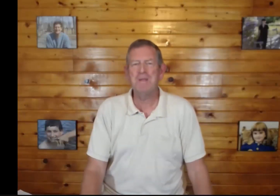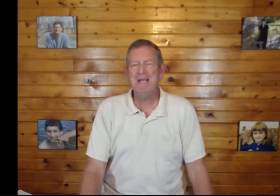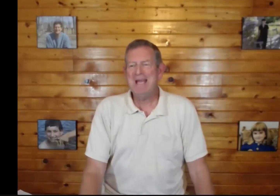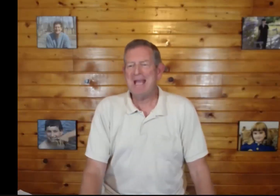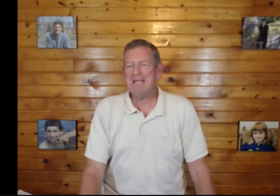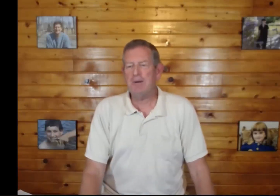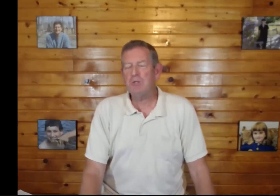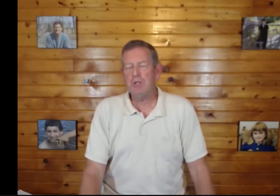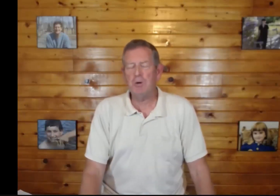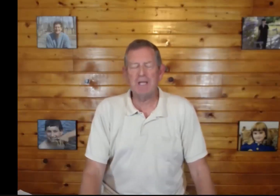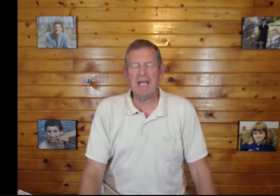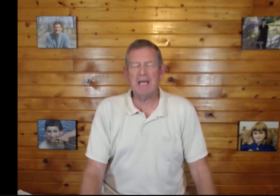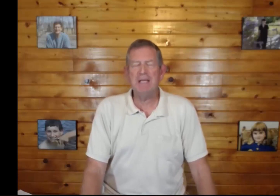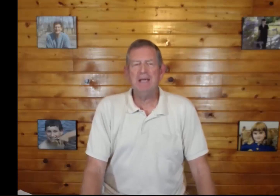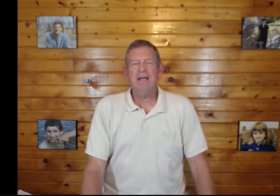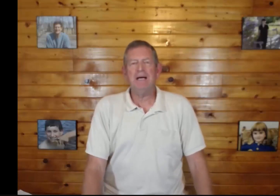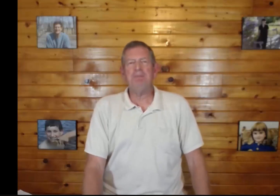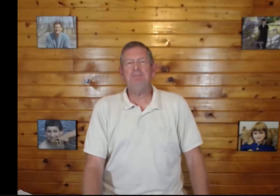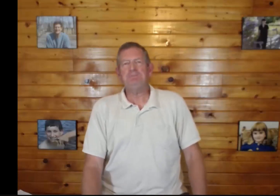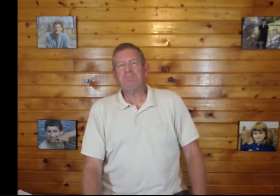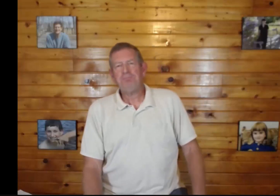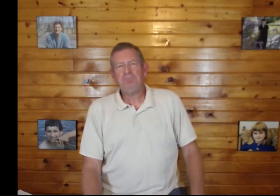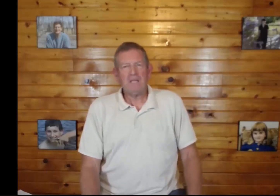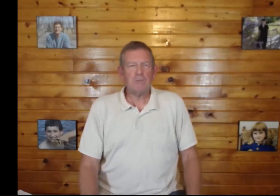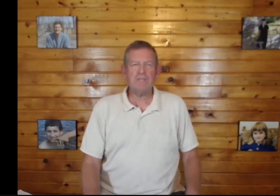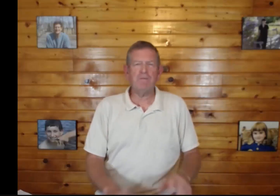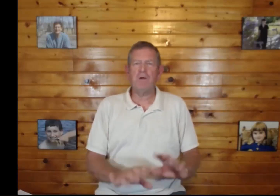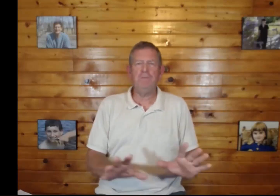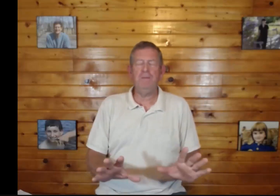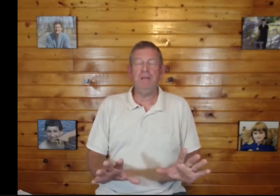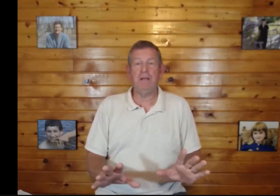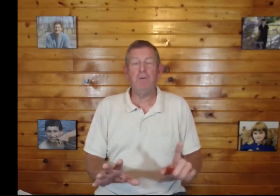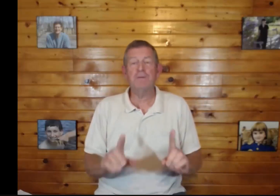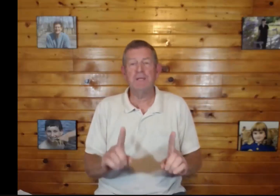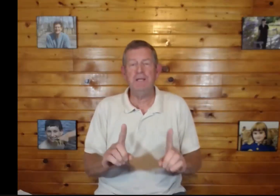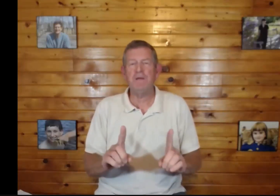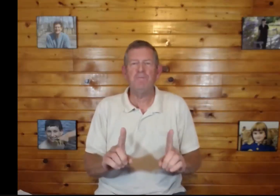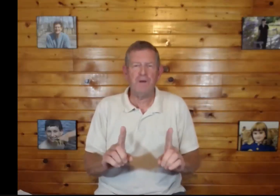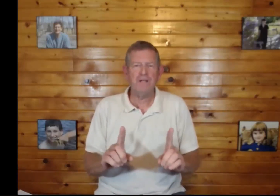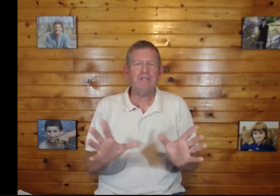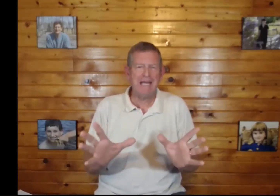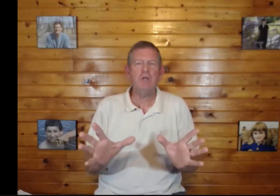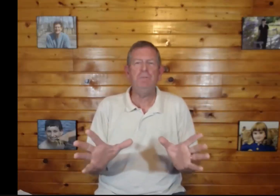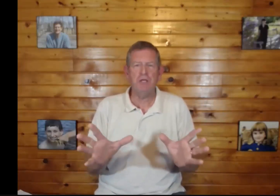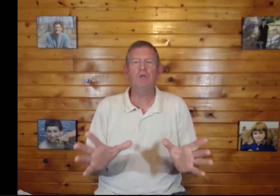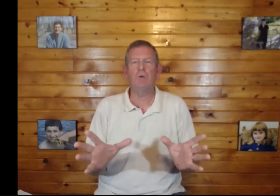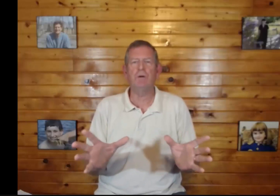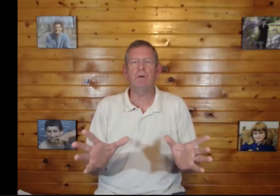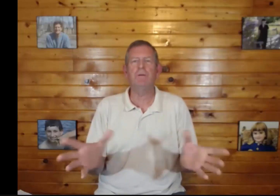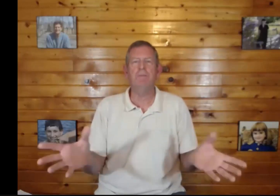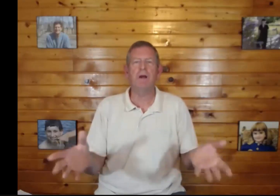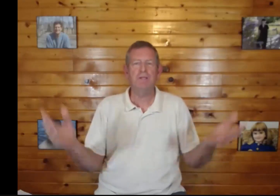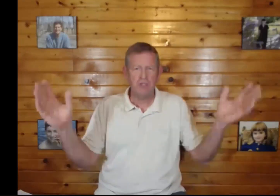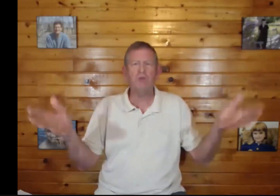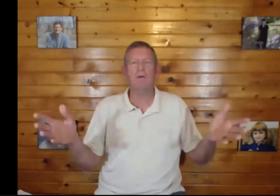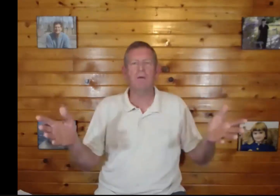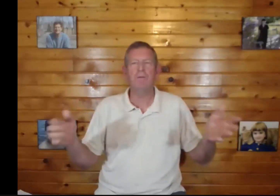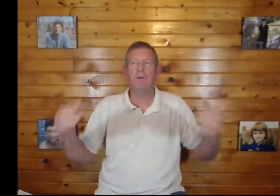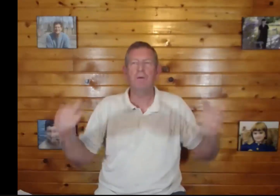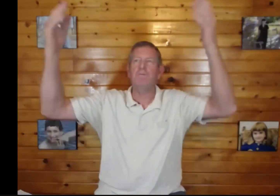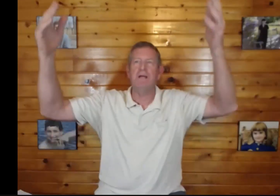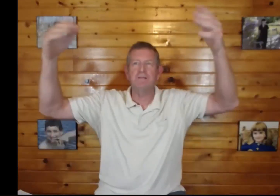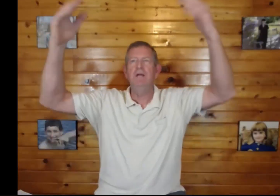go, or as she goes. And so this is a very big meal. And what was significant, French tend to be shorter than Americans in